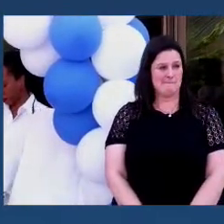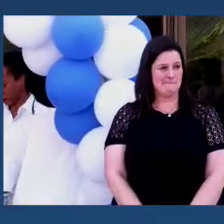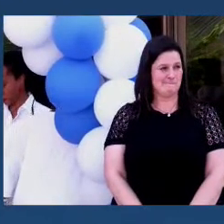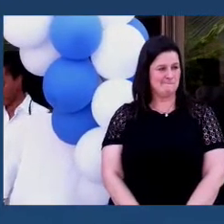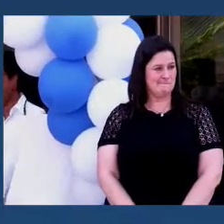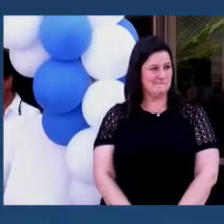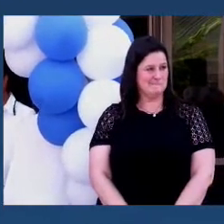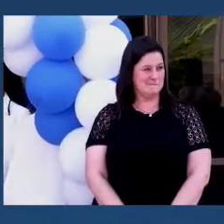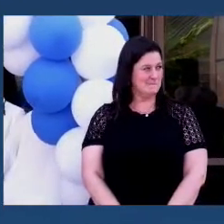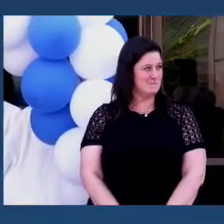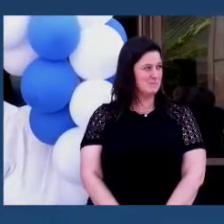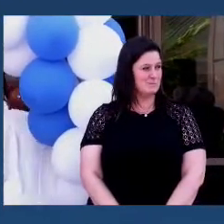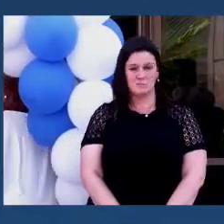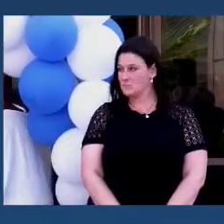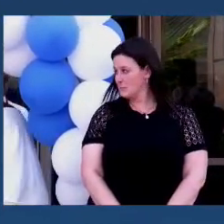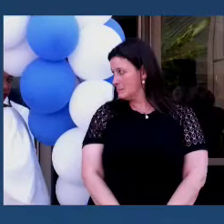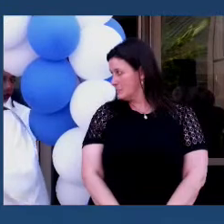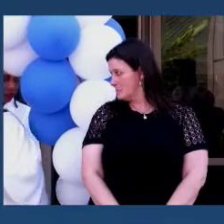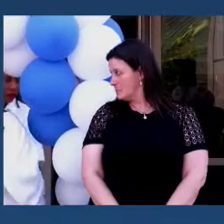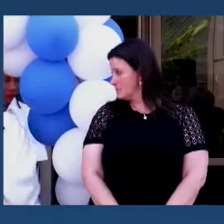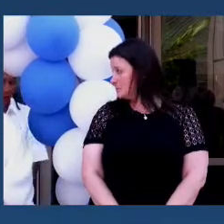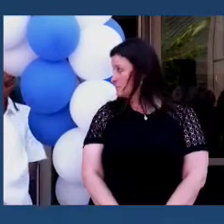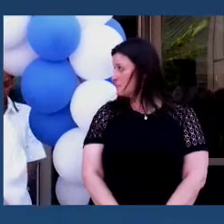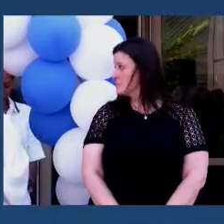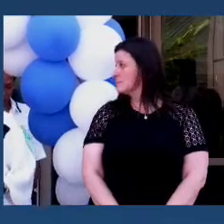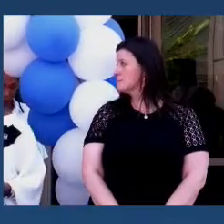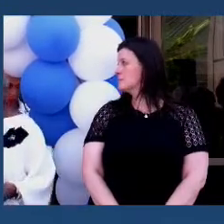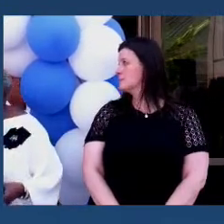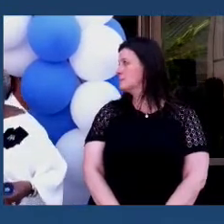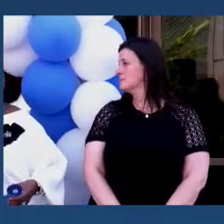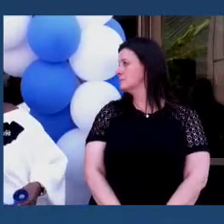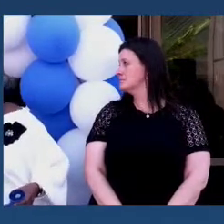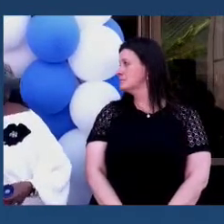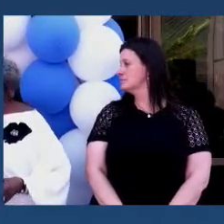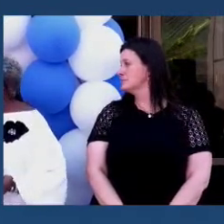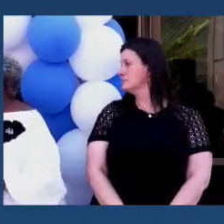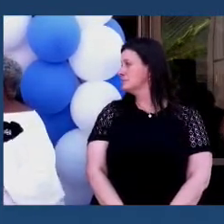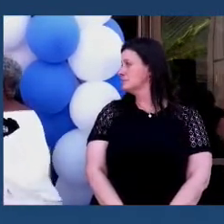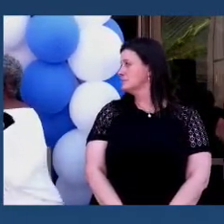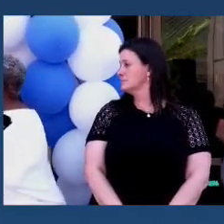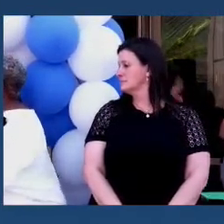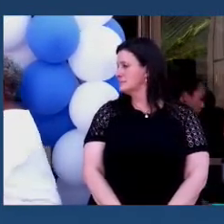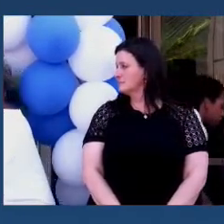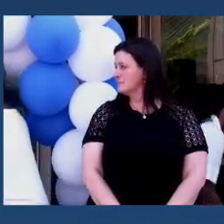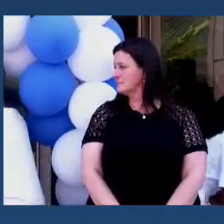Let's go behind them. Go behind them. Go behind them with us. Go behind. Go behind. You should go behind them. Go behind.